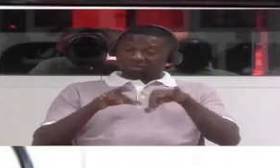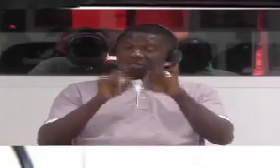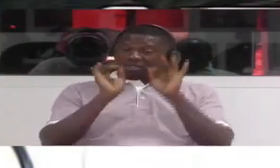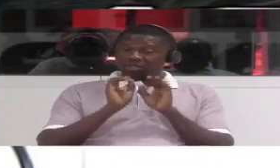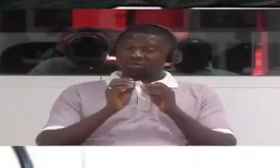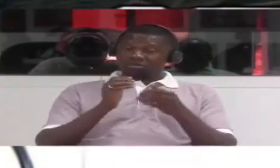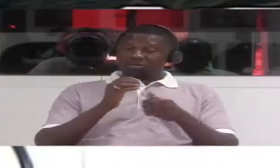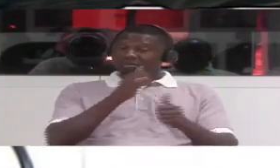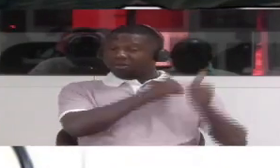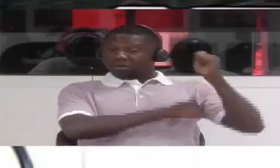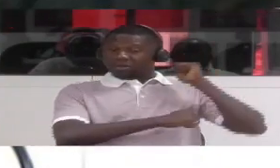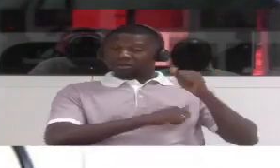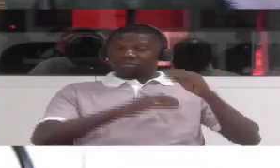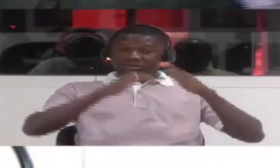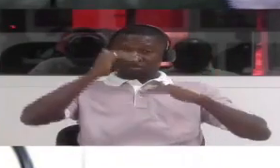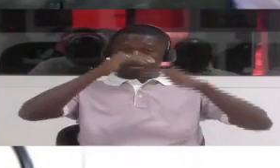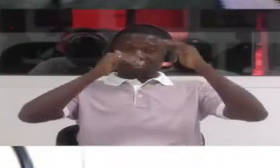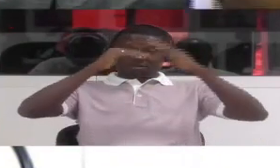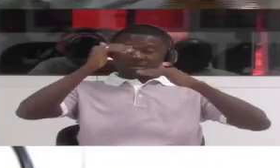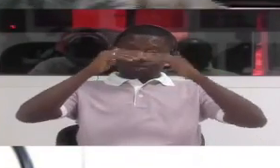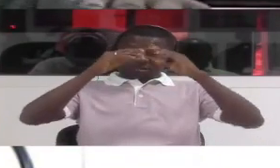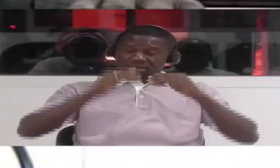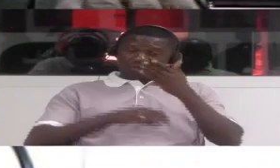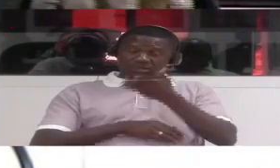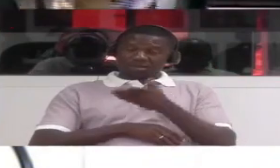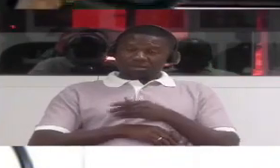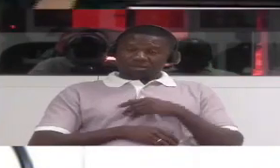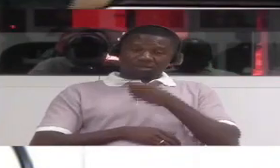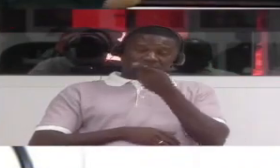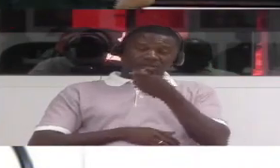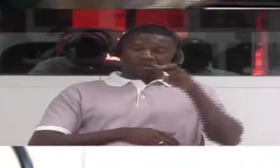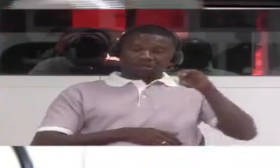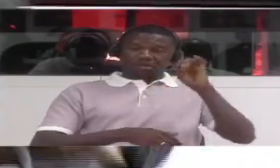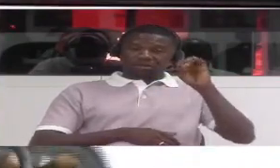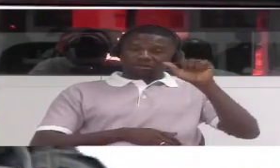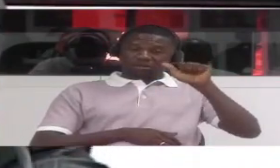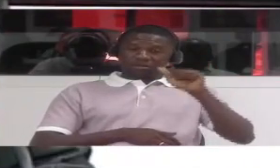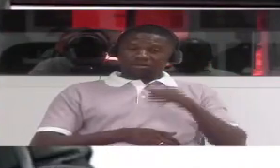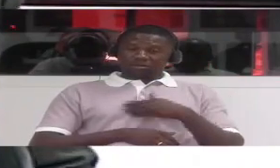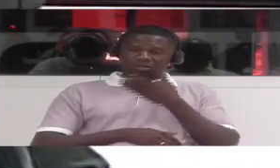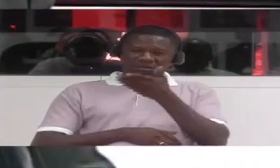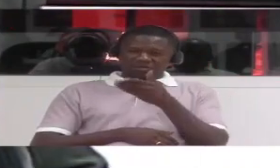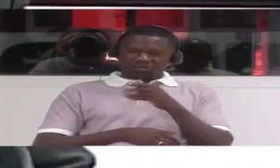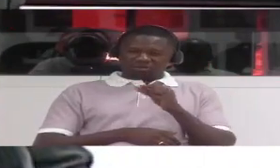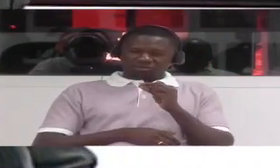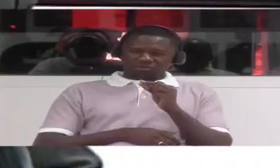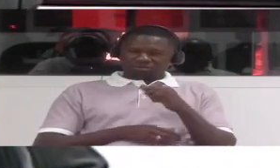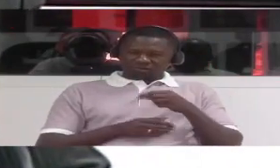building, a main building at the NIA then. And there was some sort of a